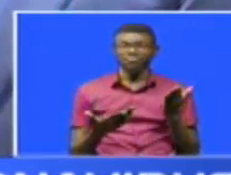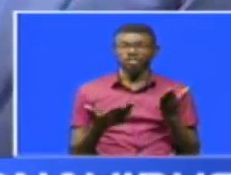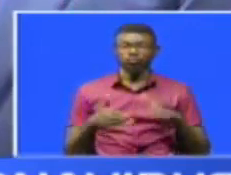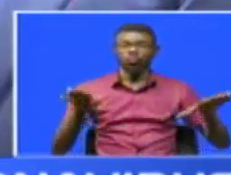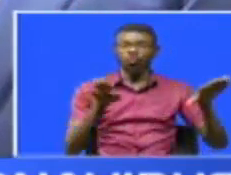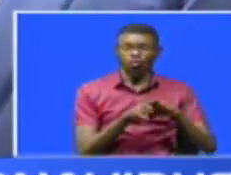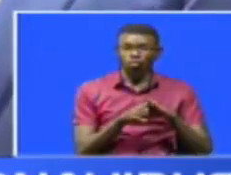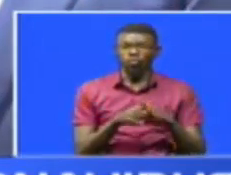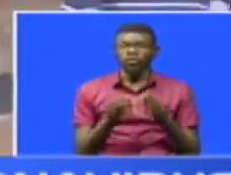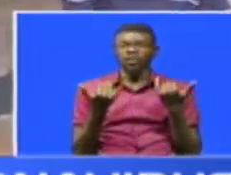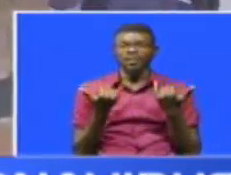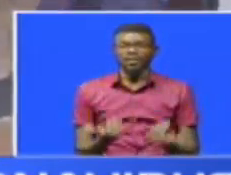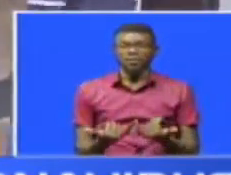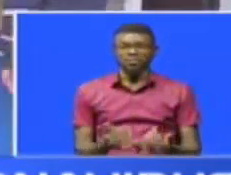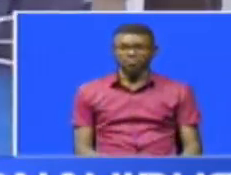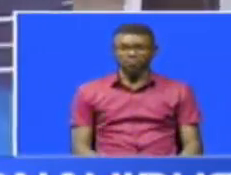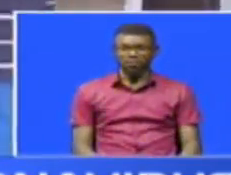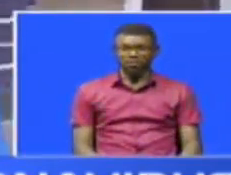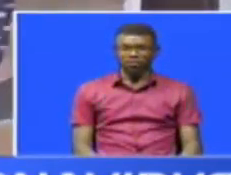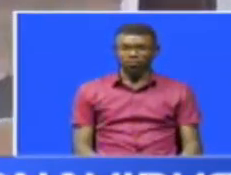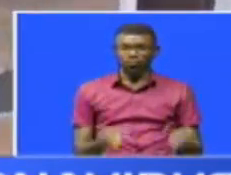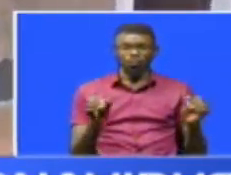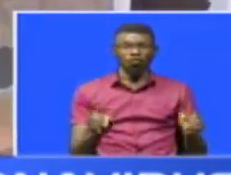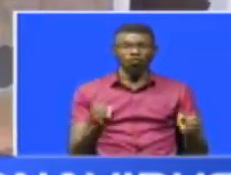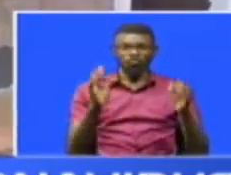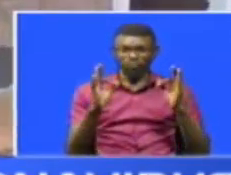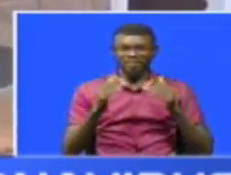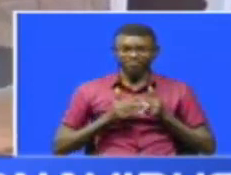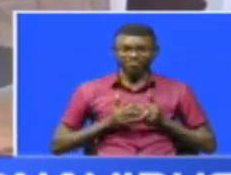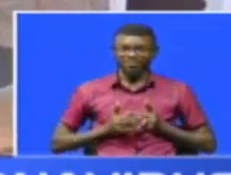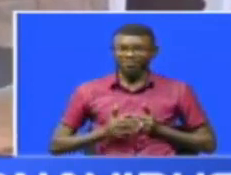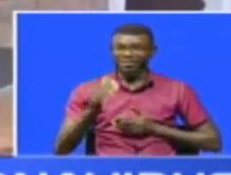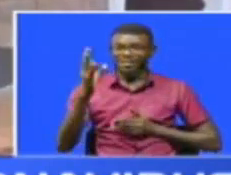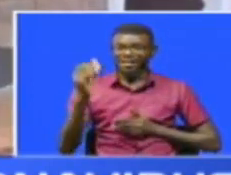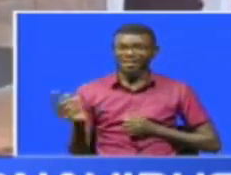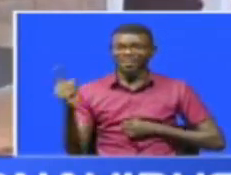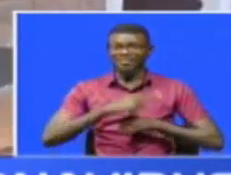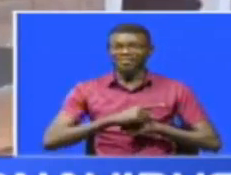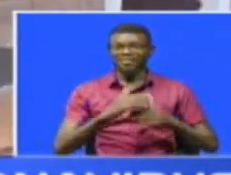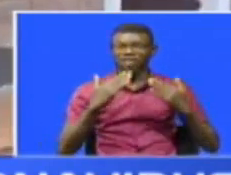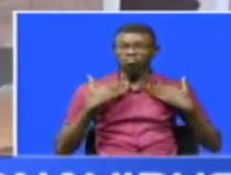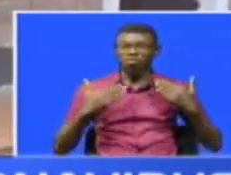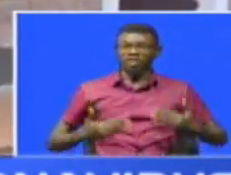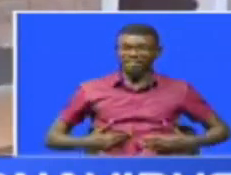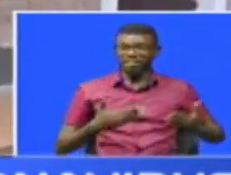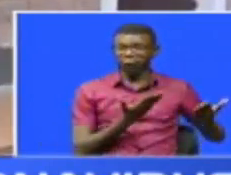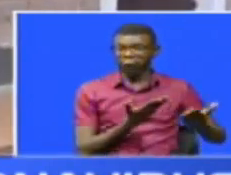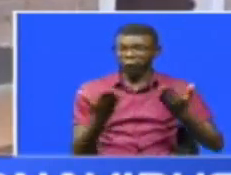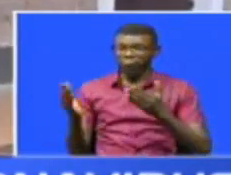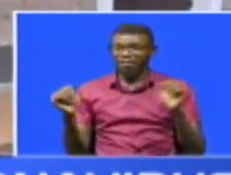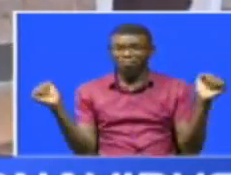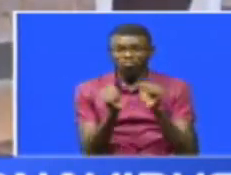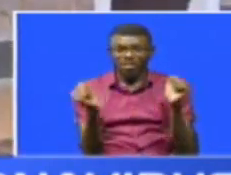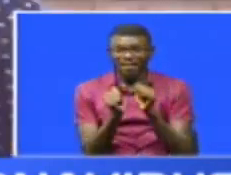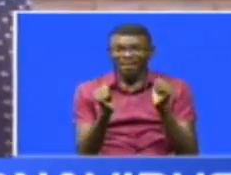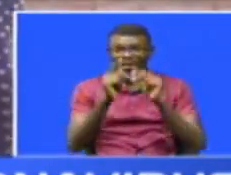with immediate effect. It's now official that for the next 30 days, no body will be preserved in any morgue in